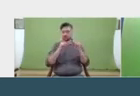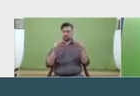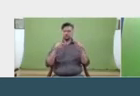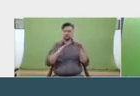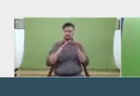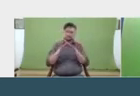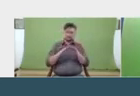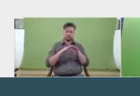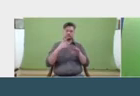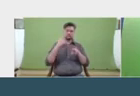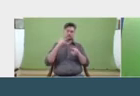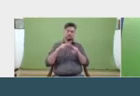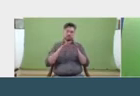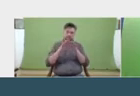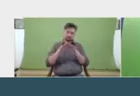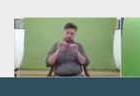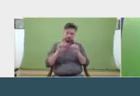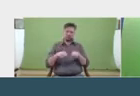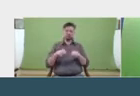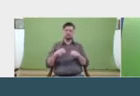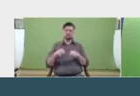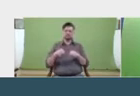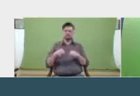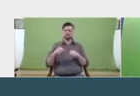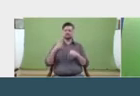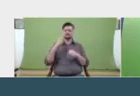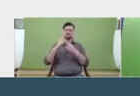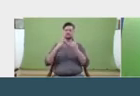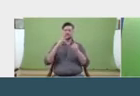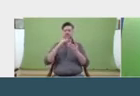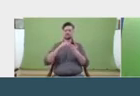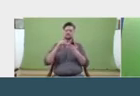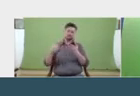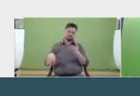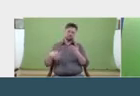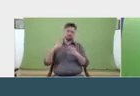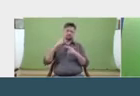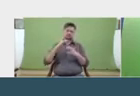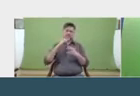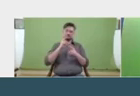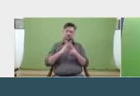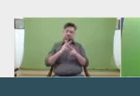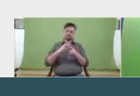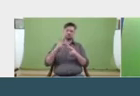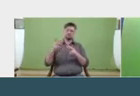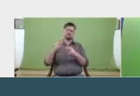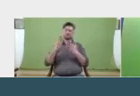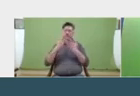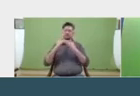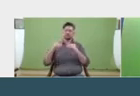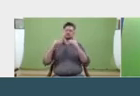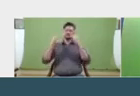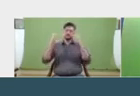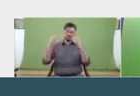these flaws will lead to problems if isl is used in higher education and other advanced needs uh without